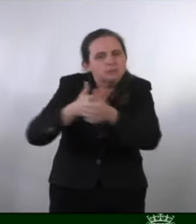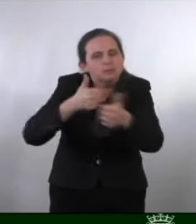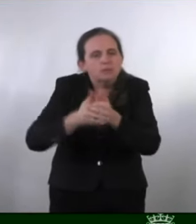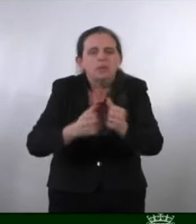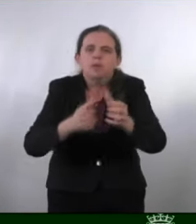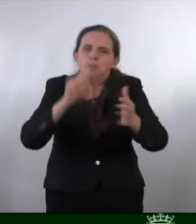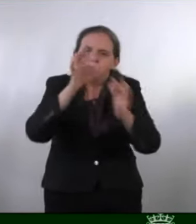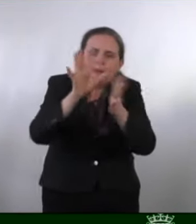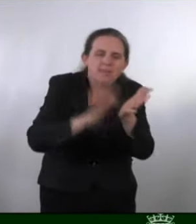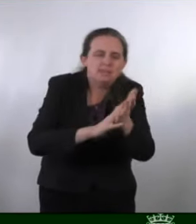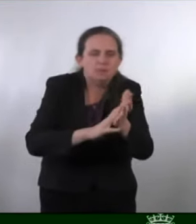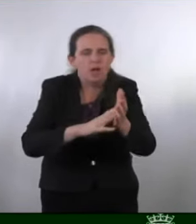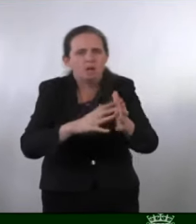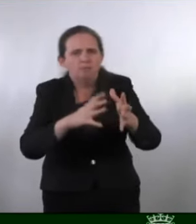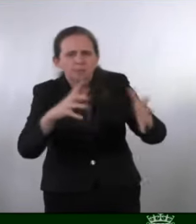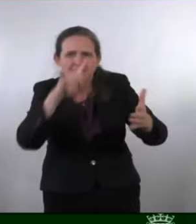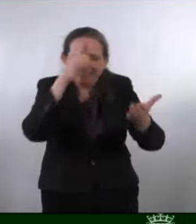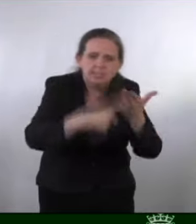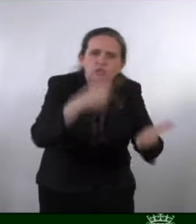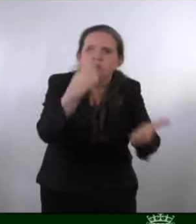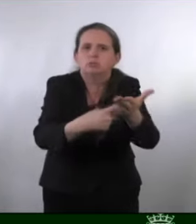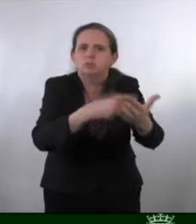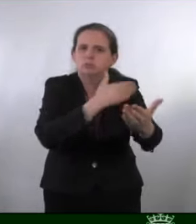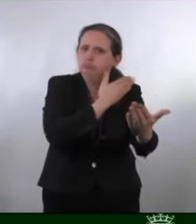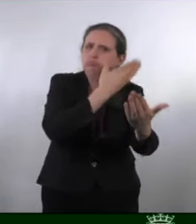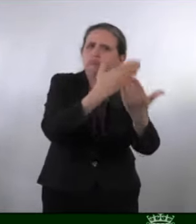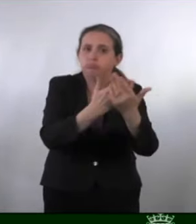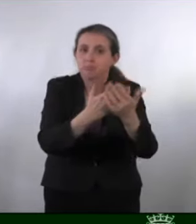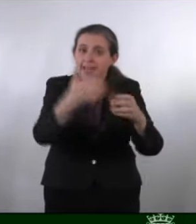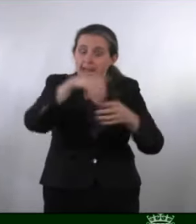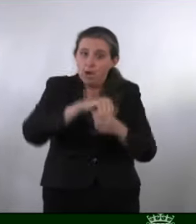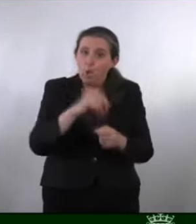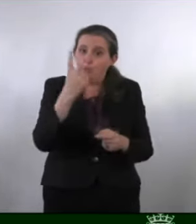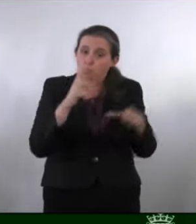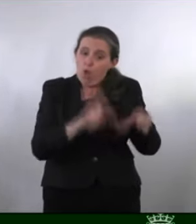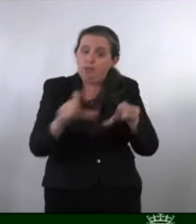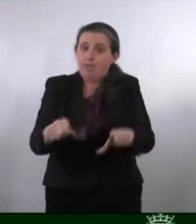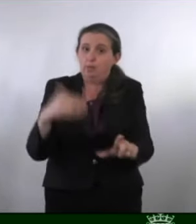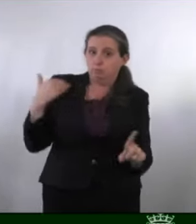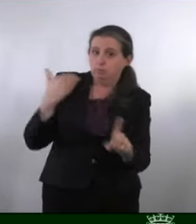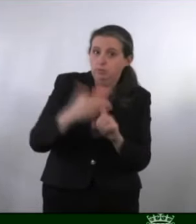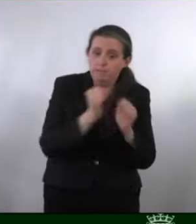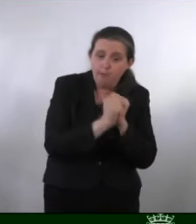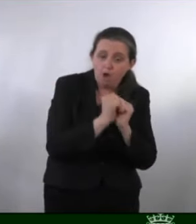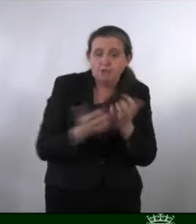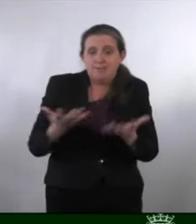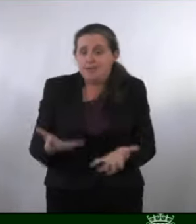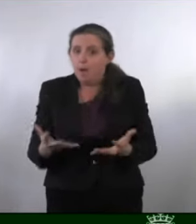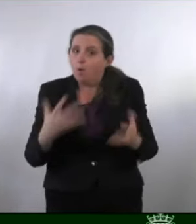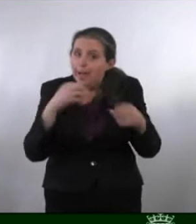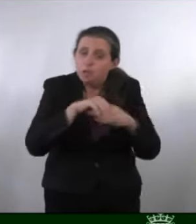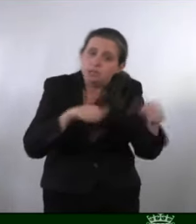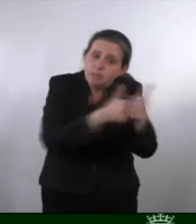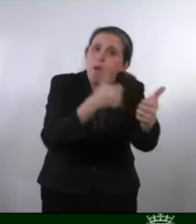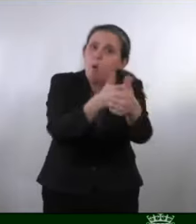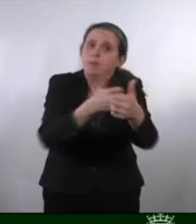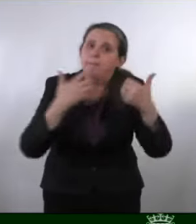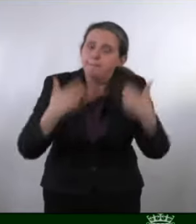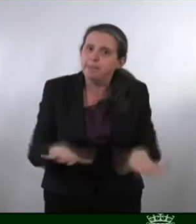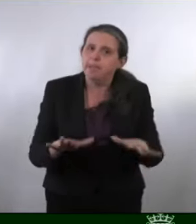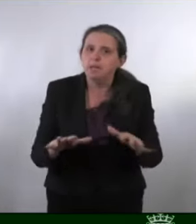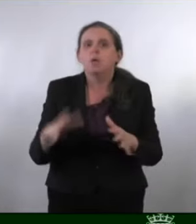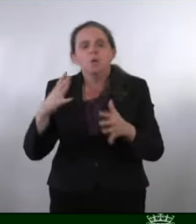health, including the 2 national lockdowns. We've done so because we want there to be a